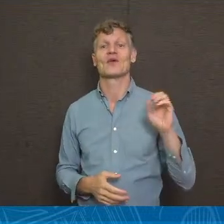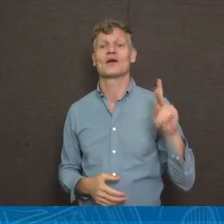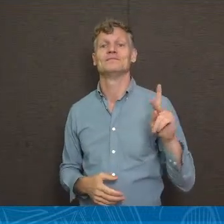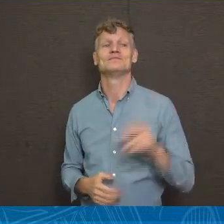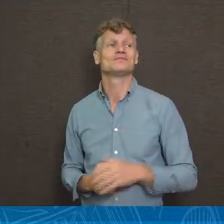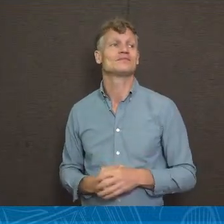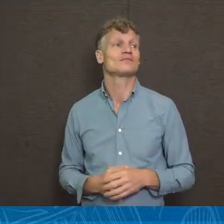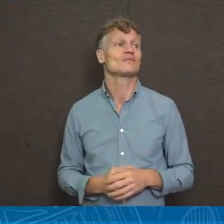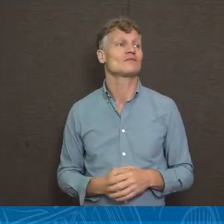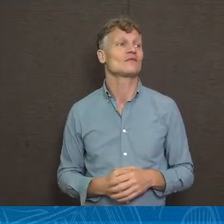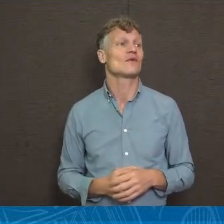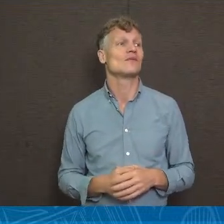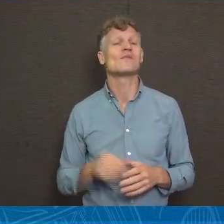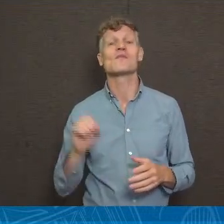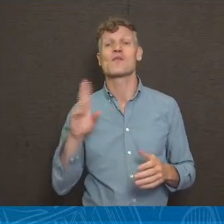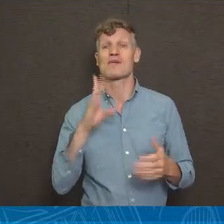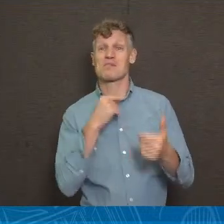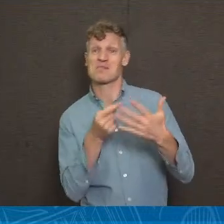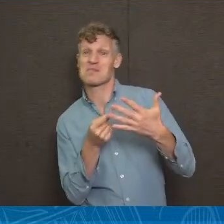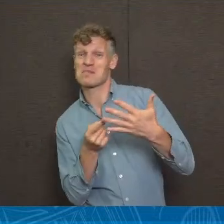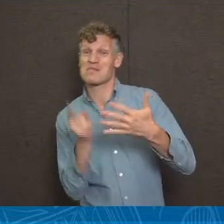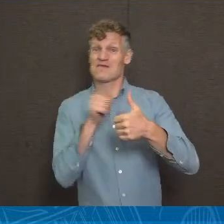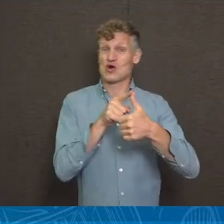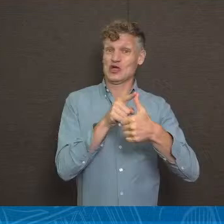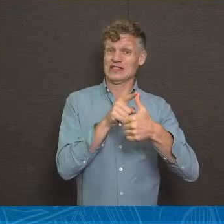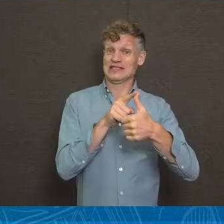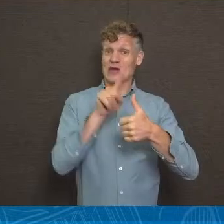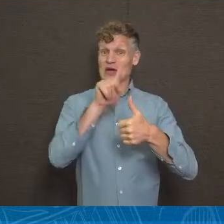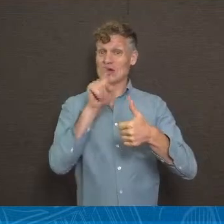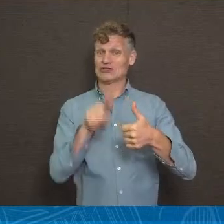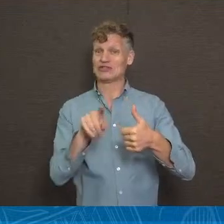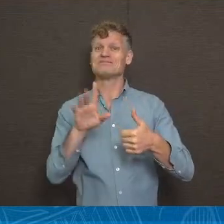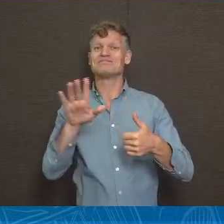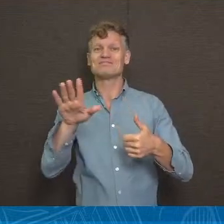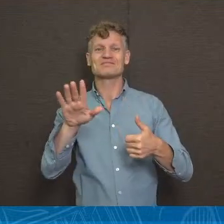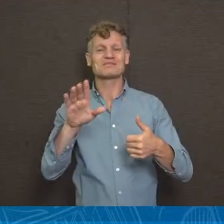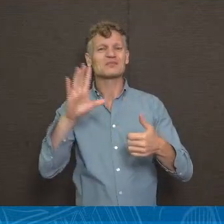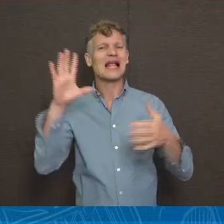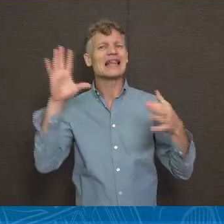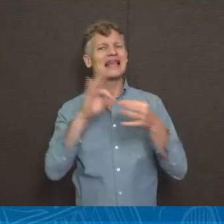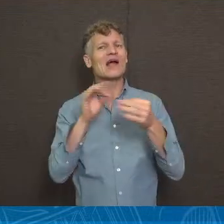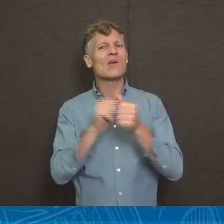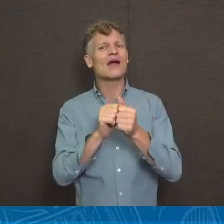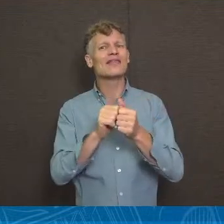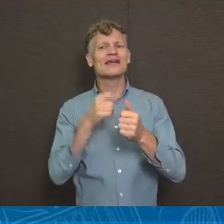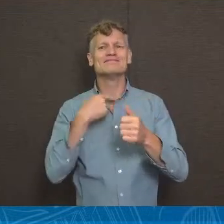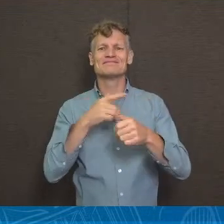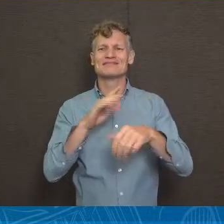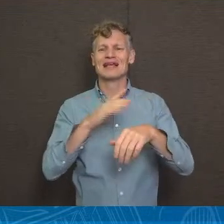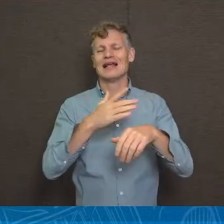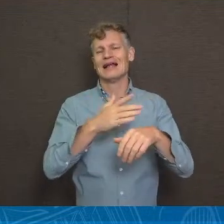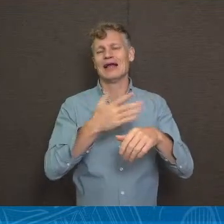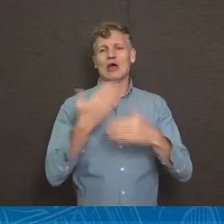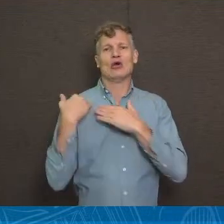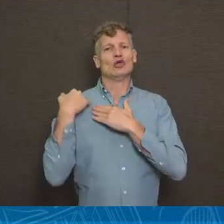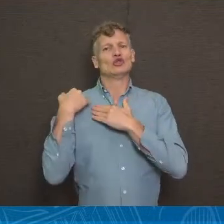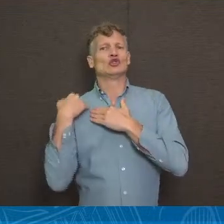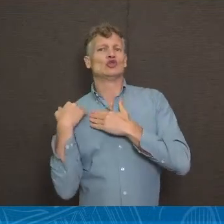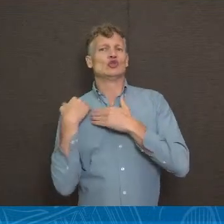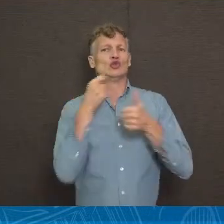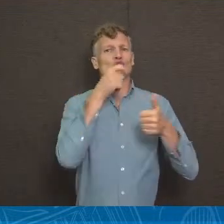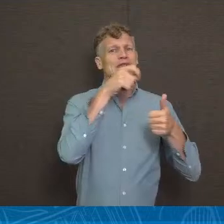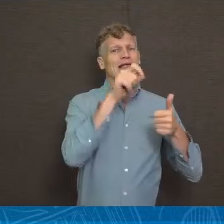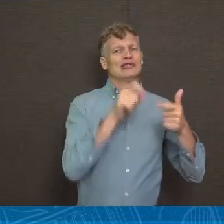All right, thank you, Marco. So I will note the first question. There was a comment made on due diligence. So that is, I think, very well